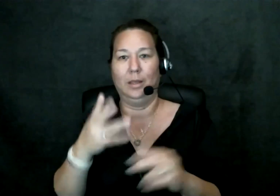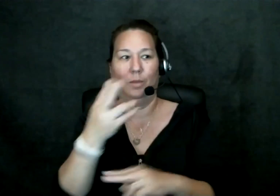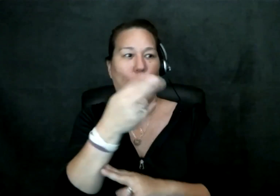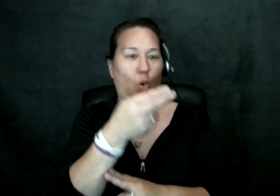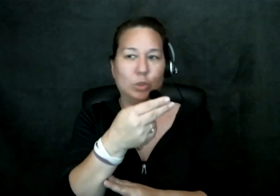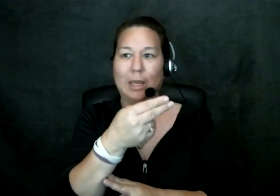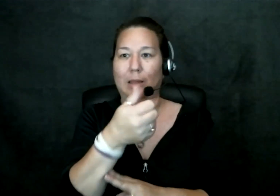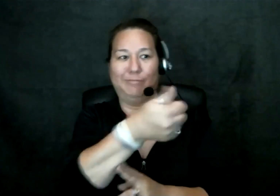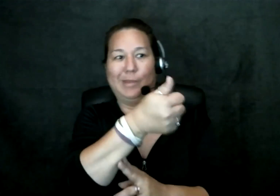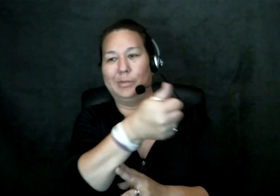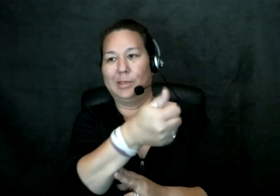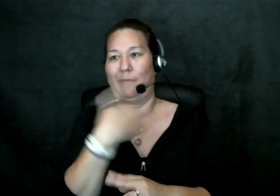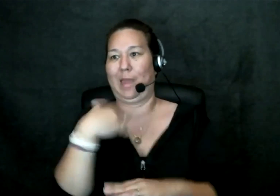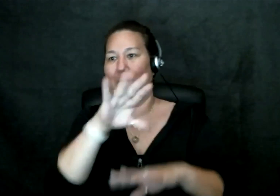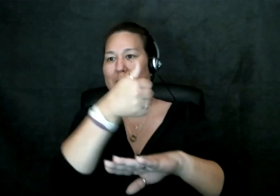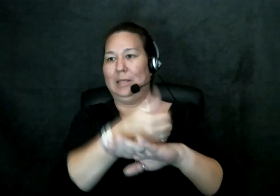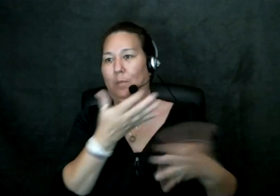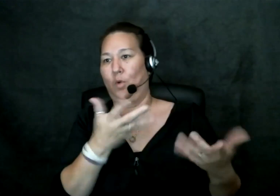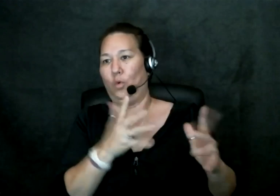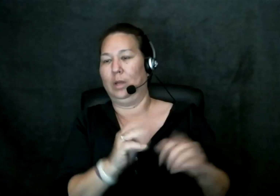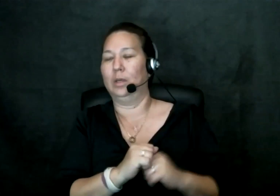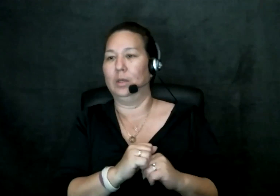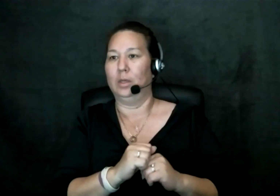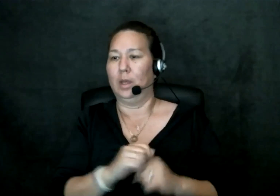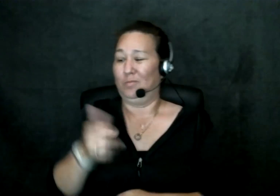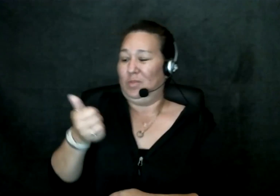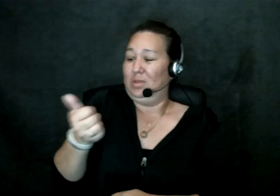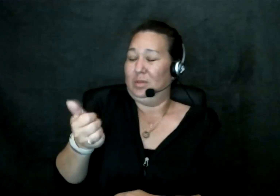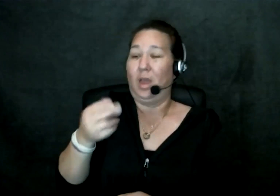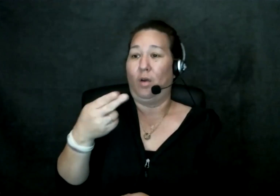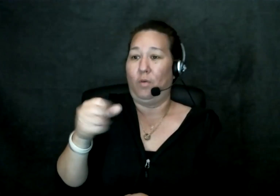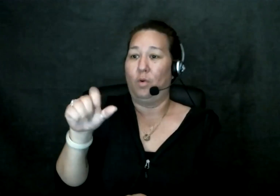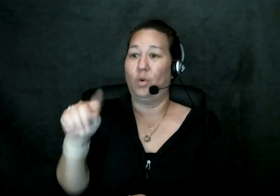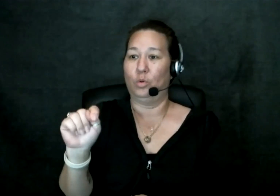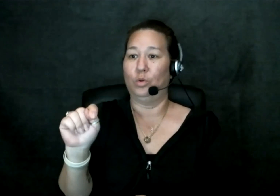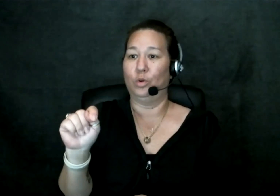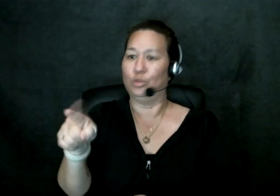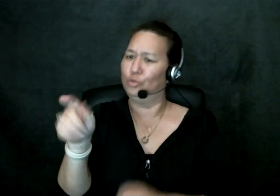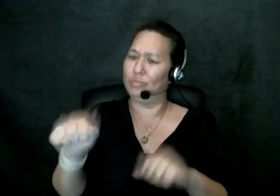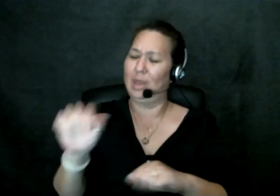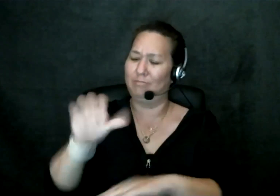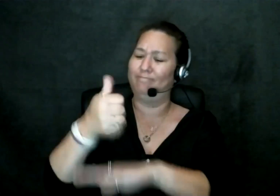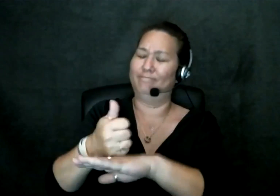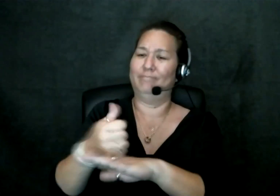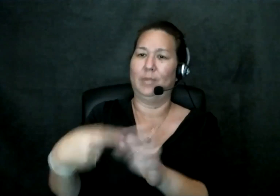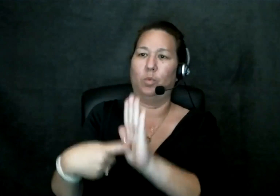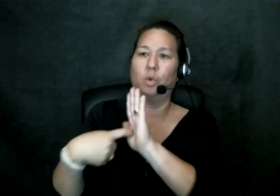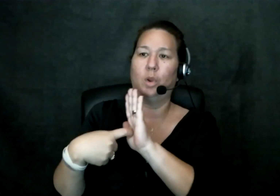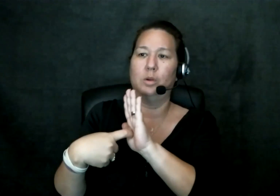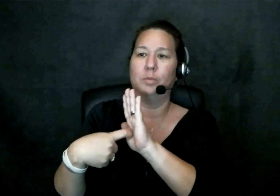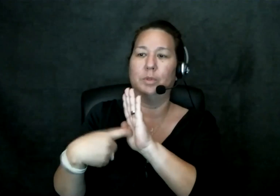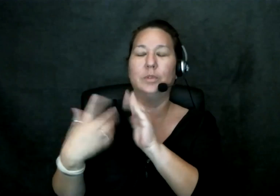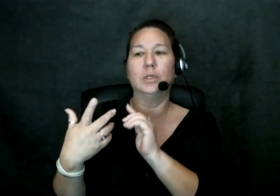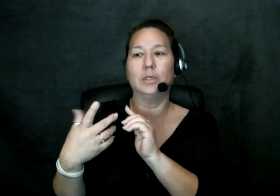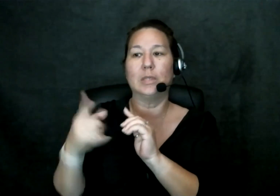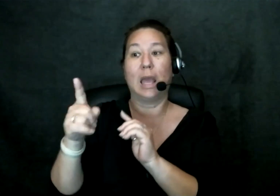hotel has set. So as the host, you can make those requirements, and then you are